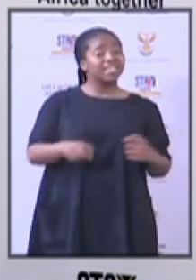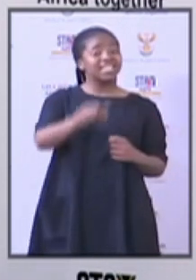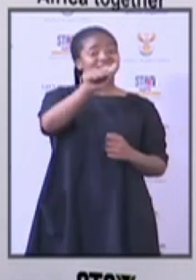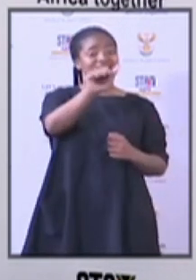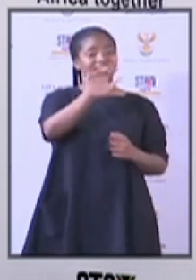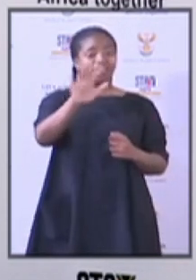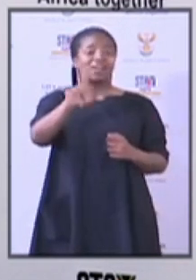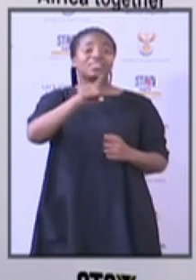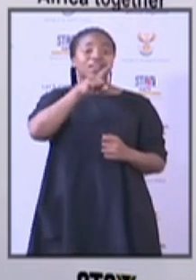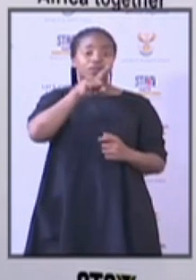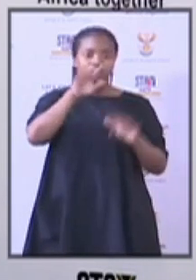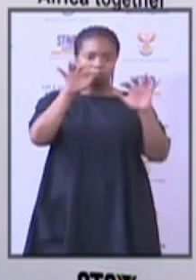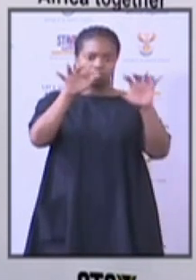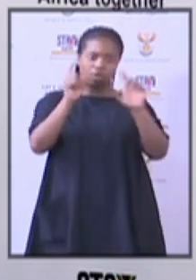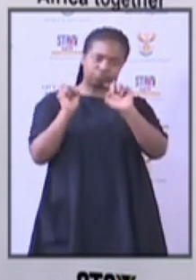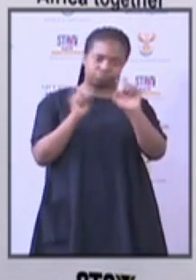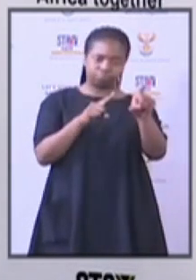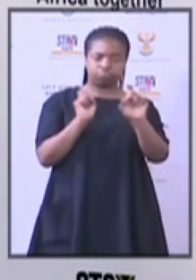expecting